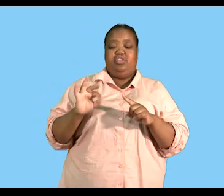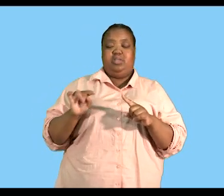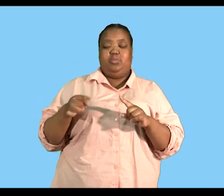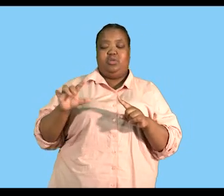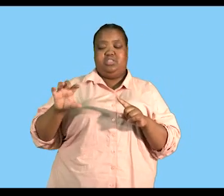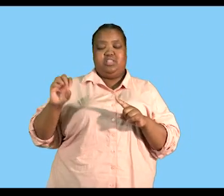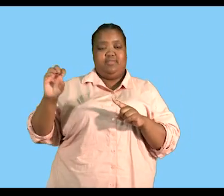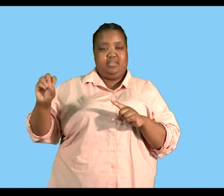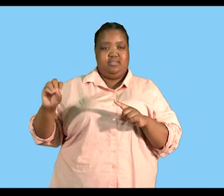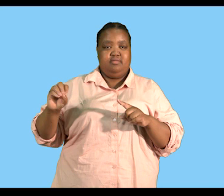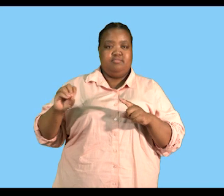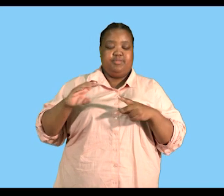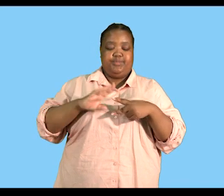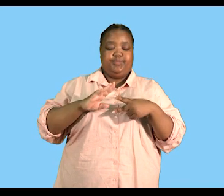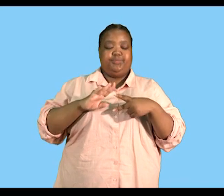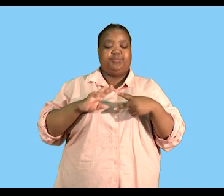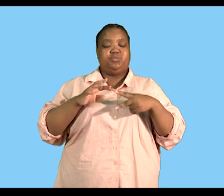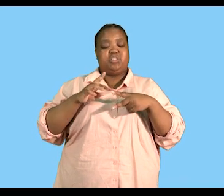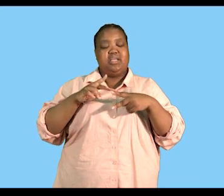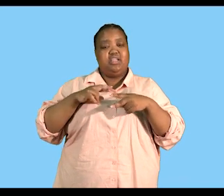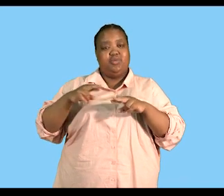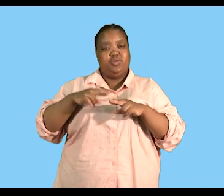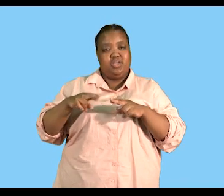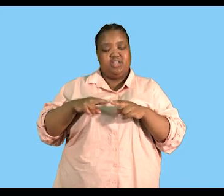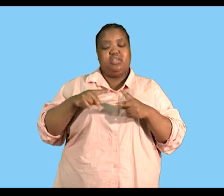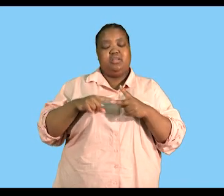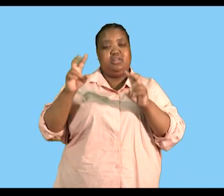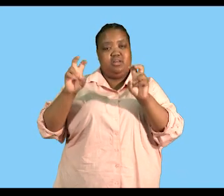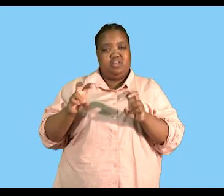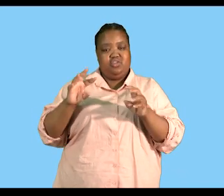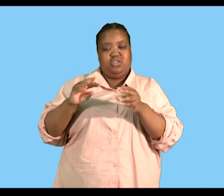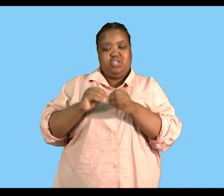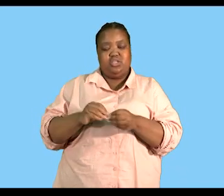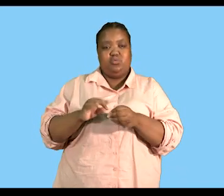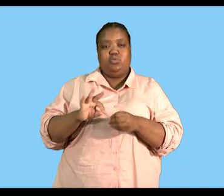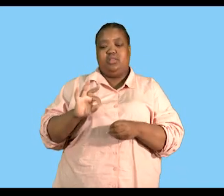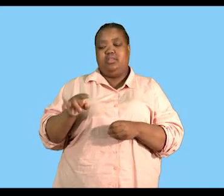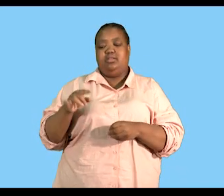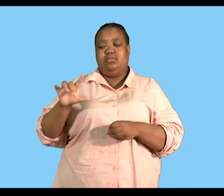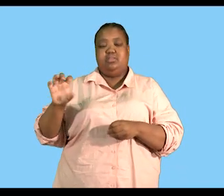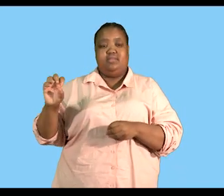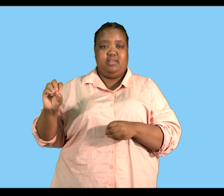the total amount combined together for both electricity and rent. Then for